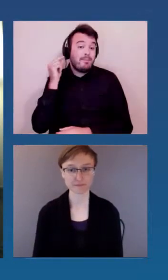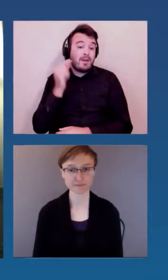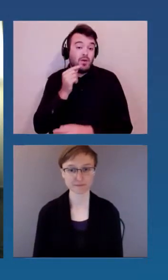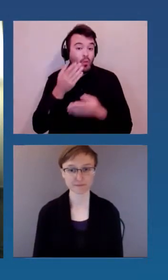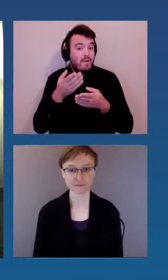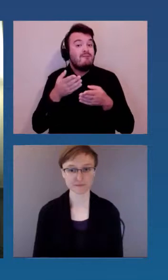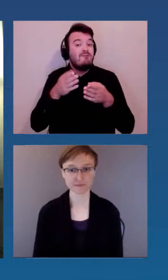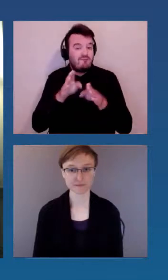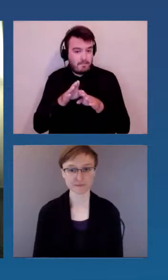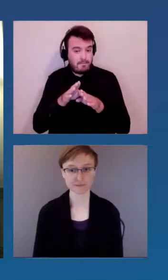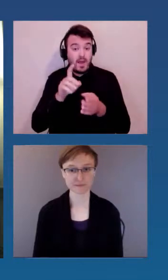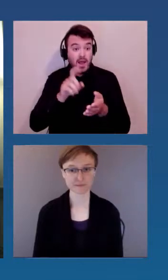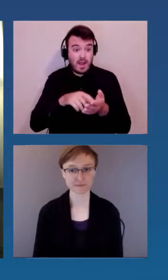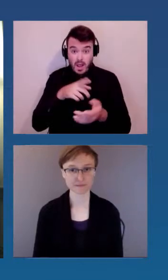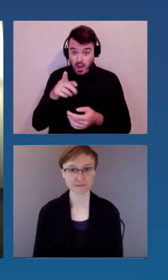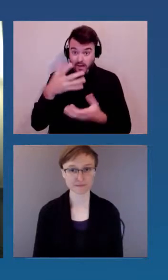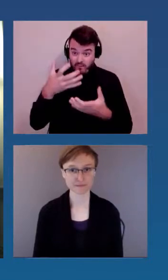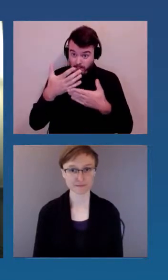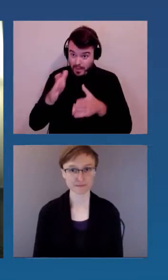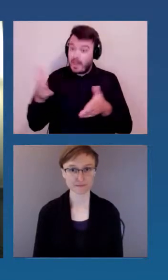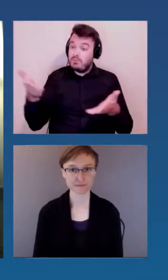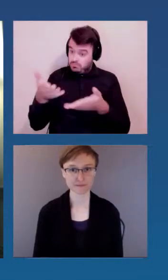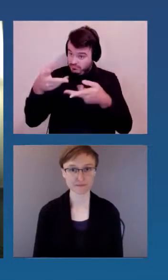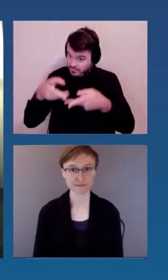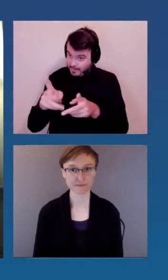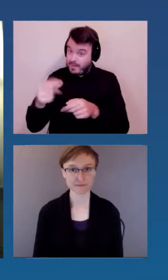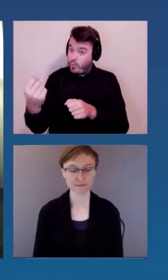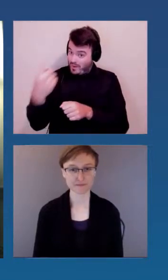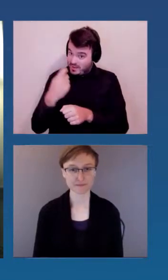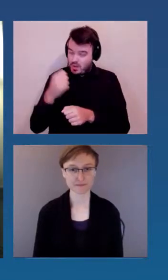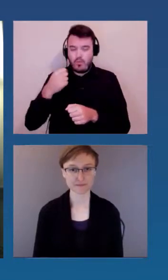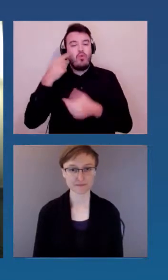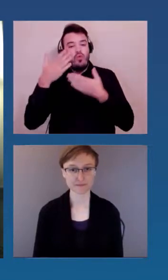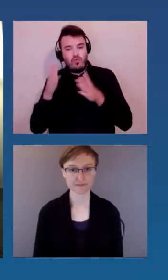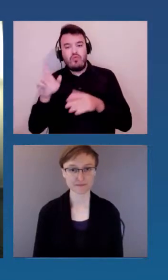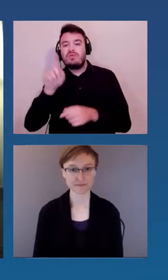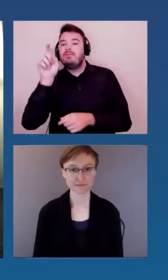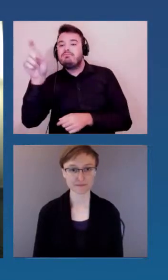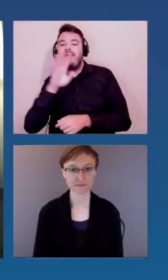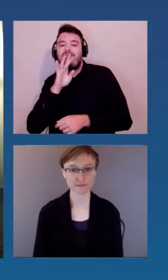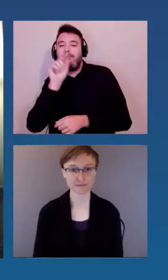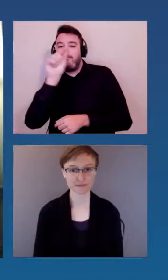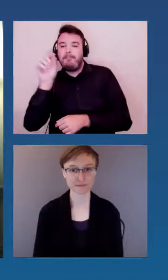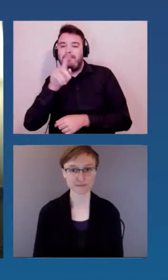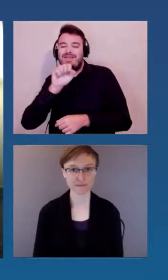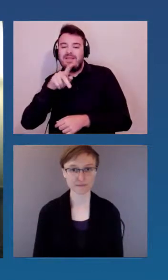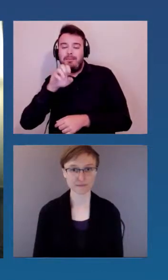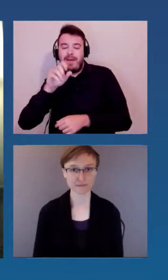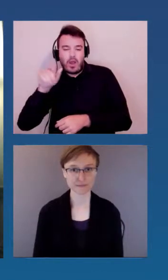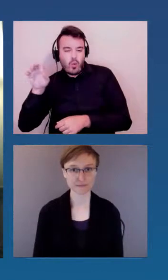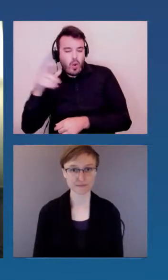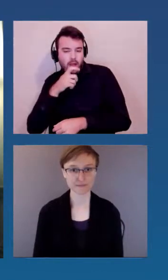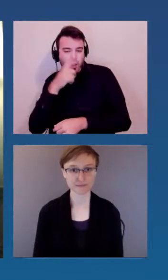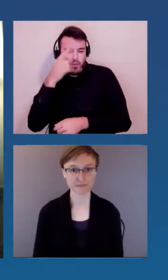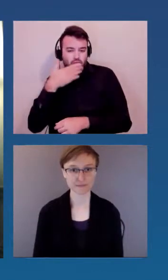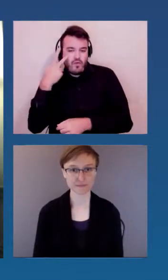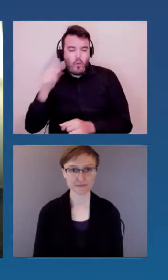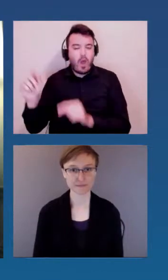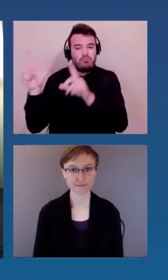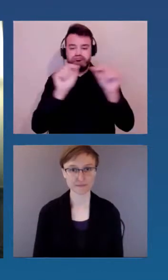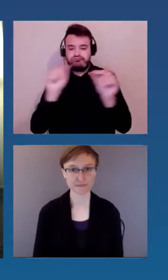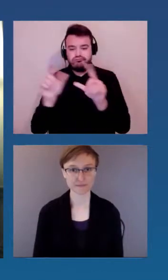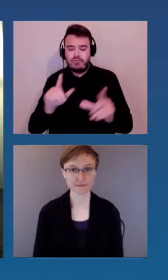ce que je vous invite à poser votre question. Veuillez changer votre écran au mode speaker en anglais pour pouvoir mieux voir les porte-paroles. Ce bouton est situé en haut à la